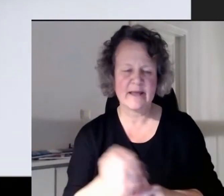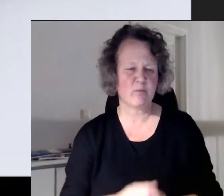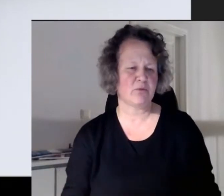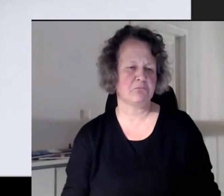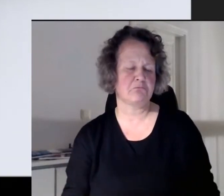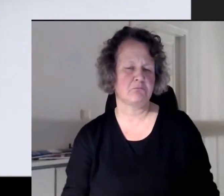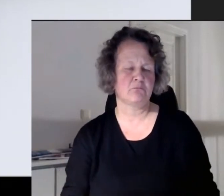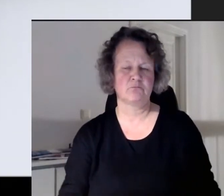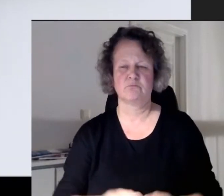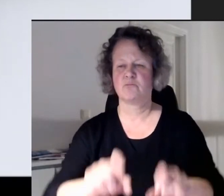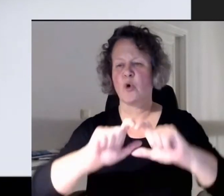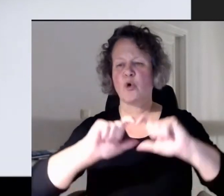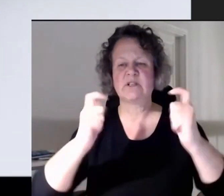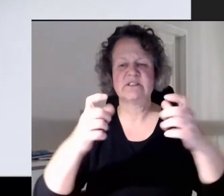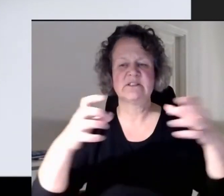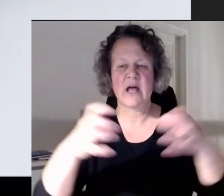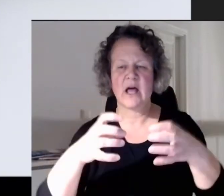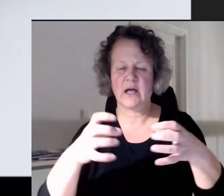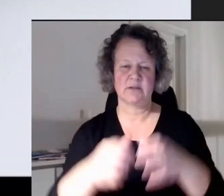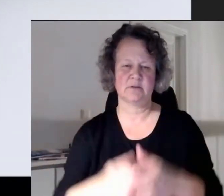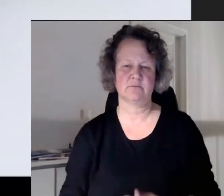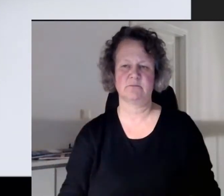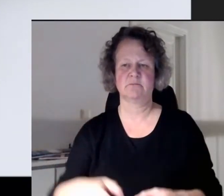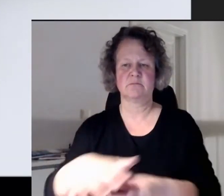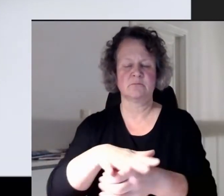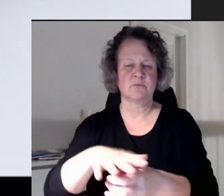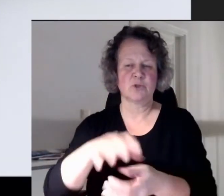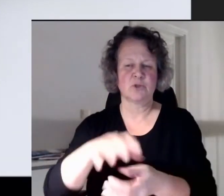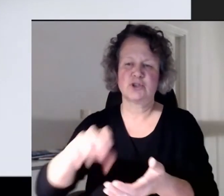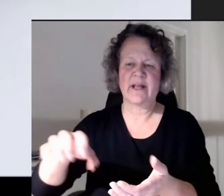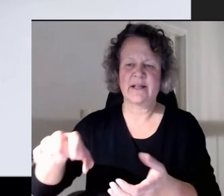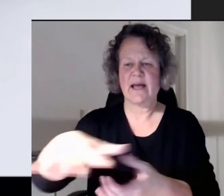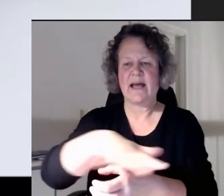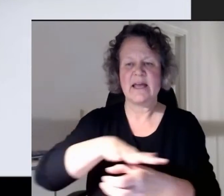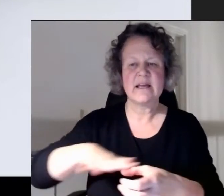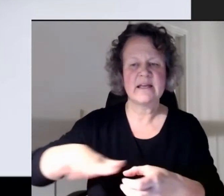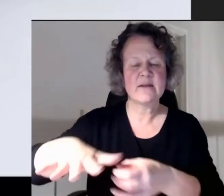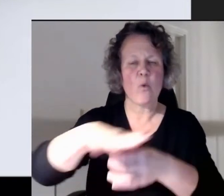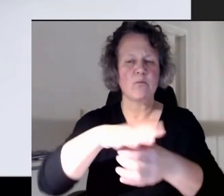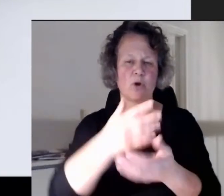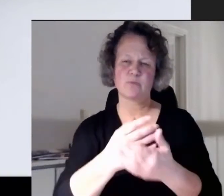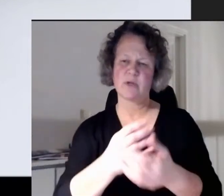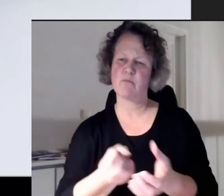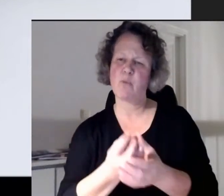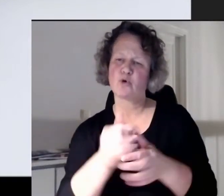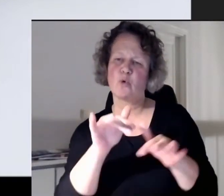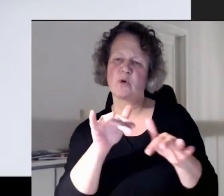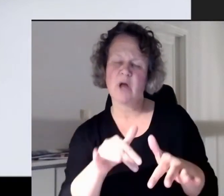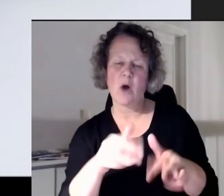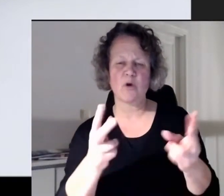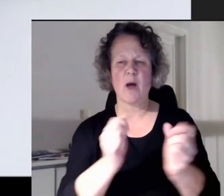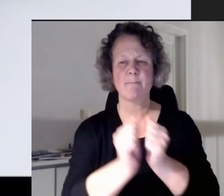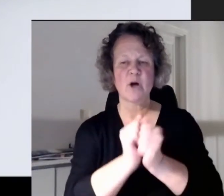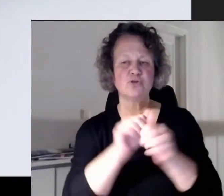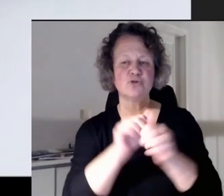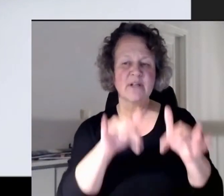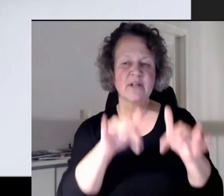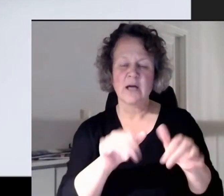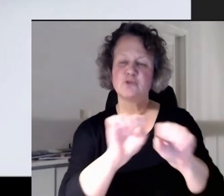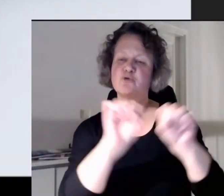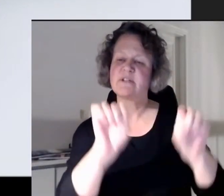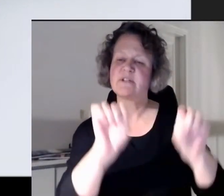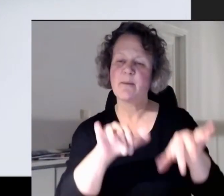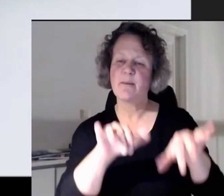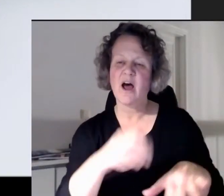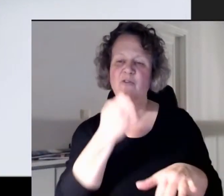craft industry, small businesses, regions, cities, municipalities who say, okay, we have a product, we have a